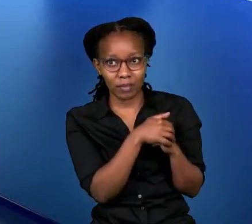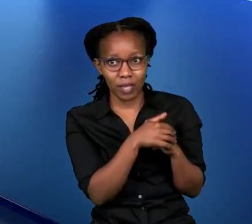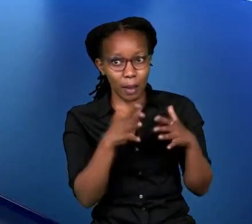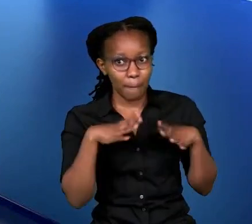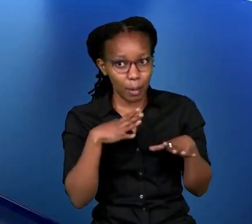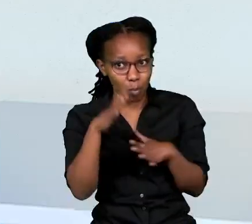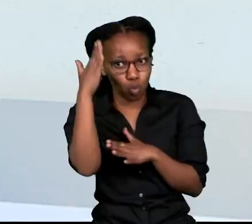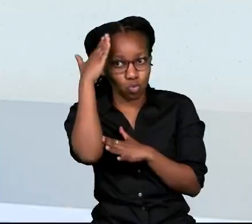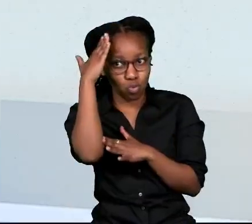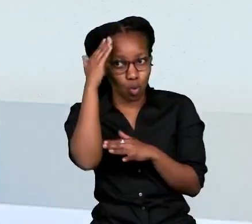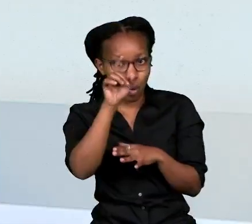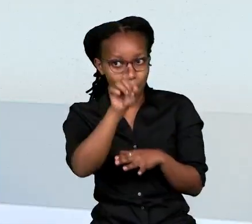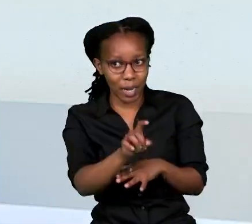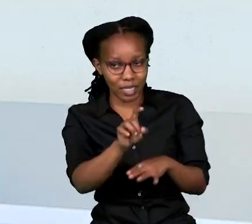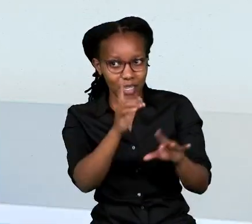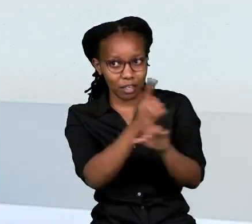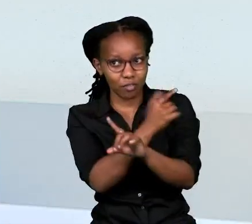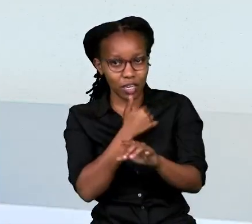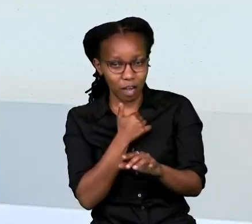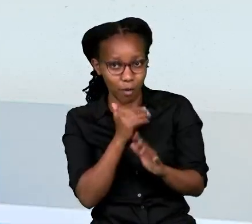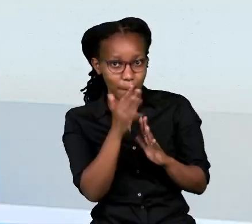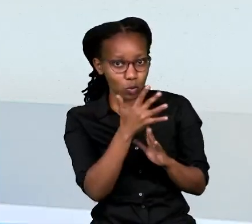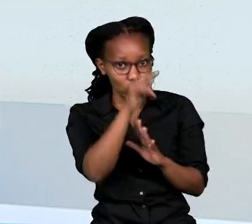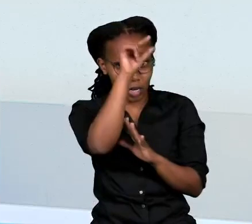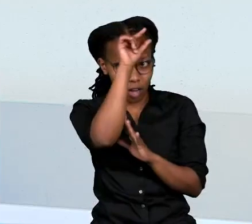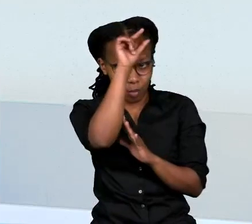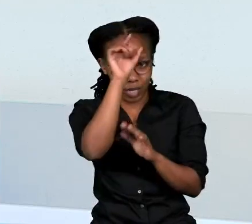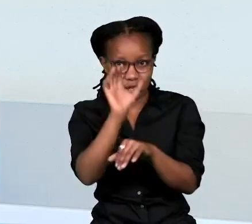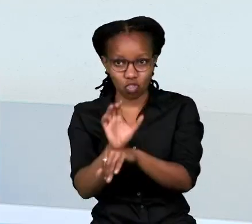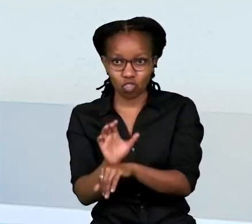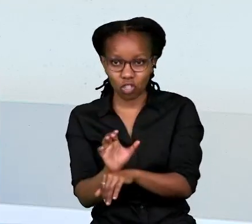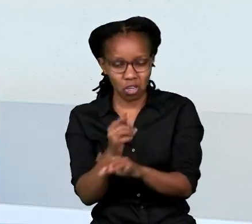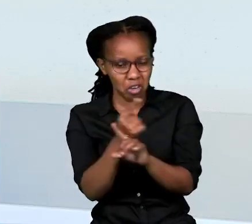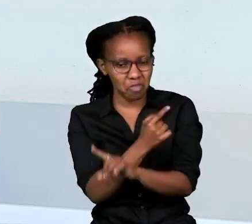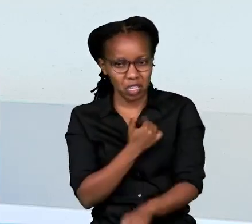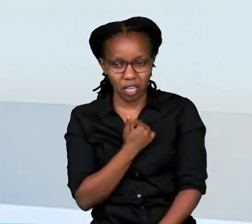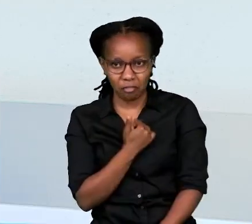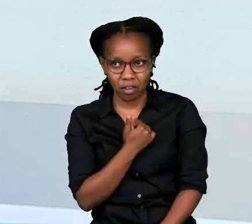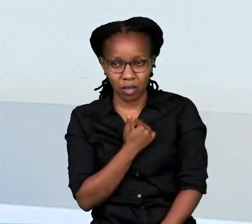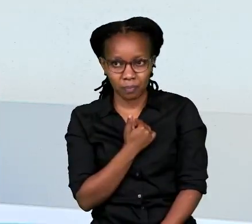to know that there is a clear distinction between the state and the church. Okay. Now, having seen